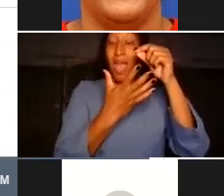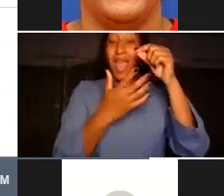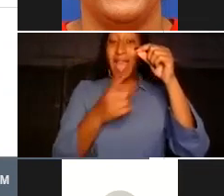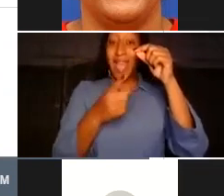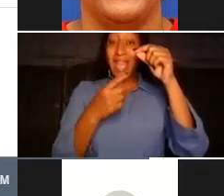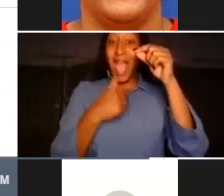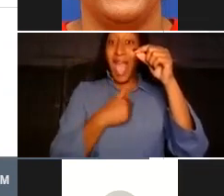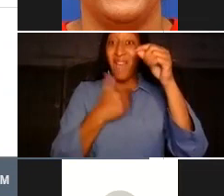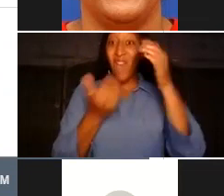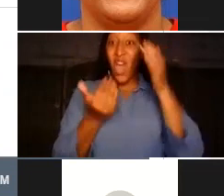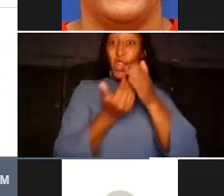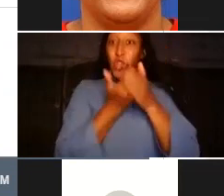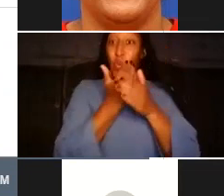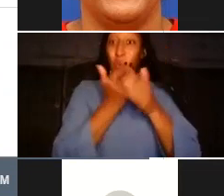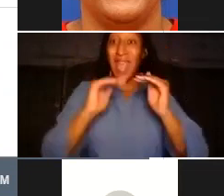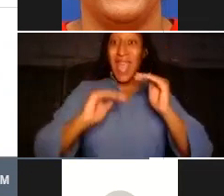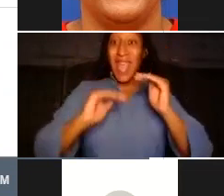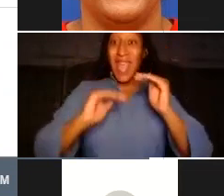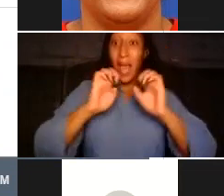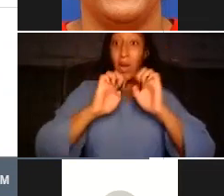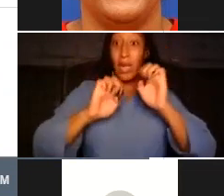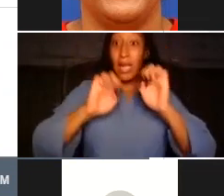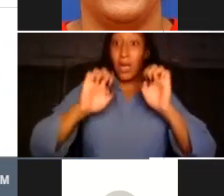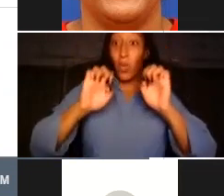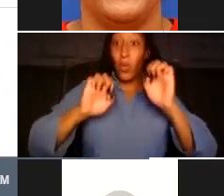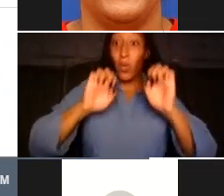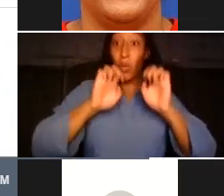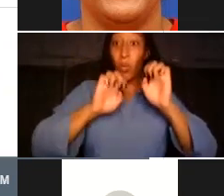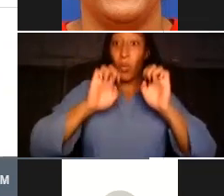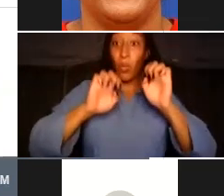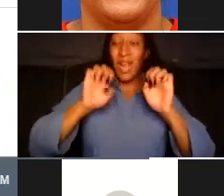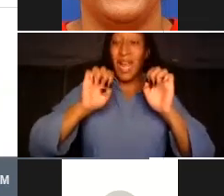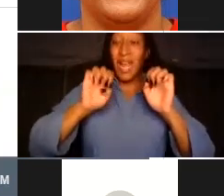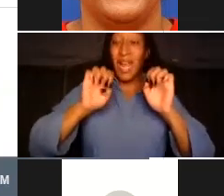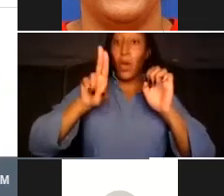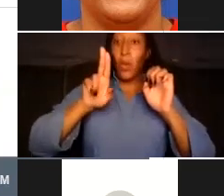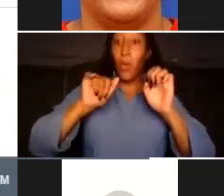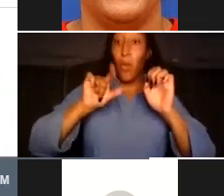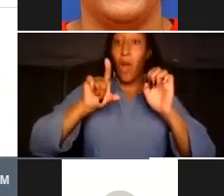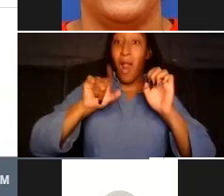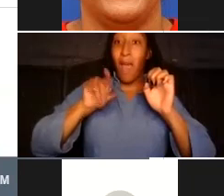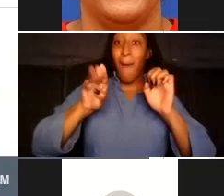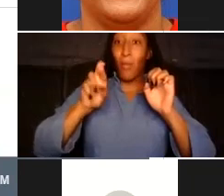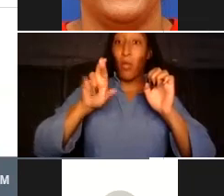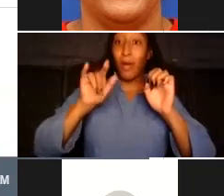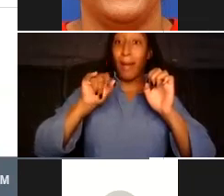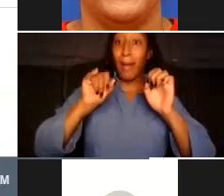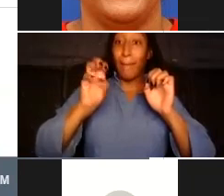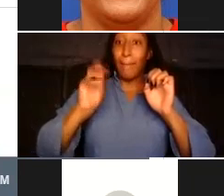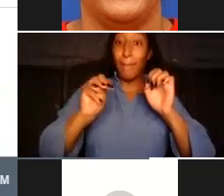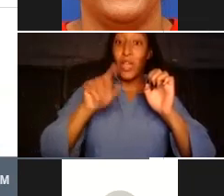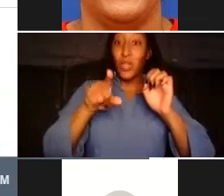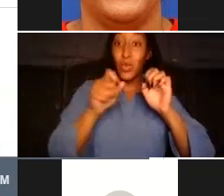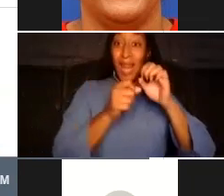one, the middle picture. So you let go, the spring stretches, you establish a new equilibrium